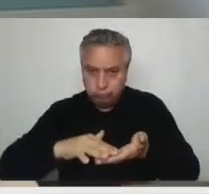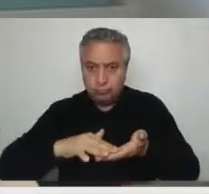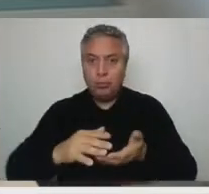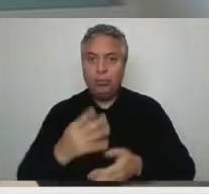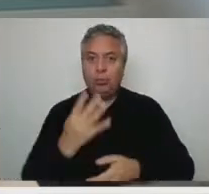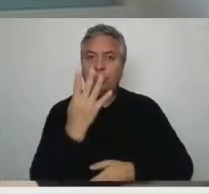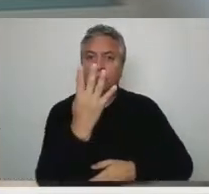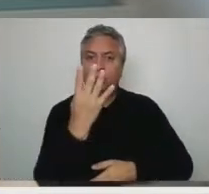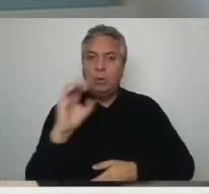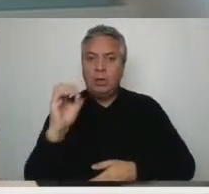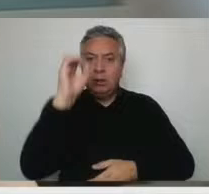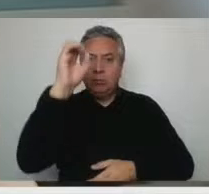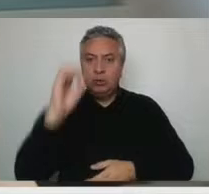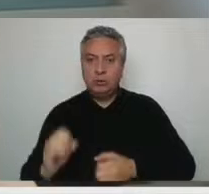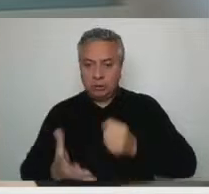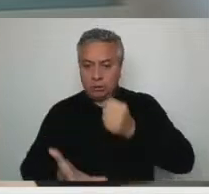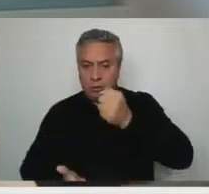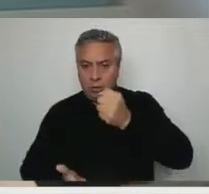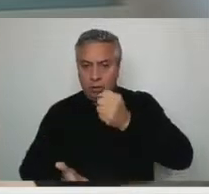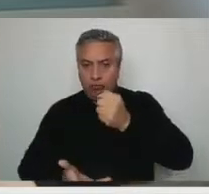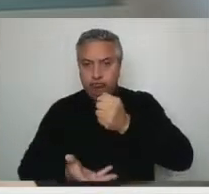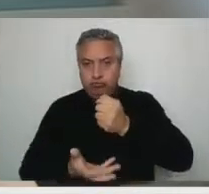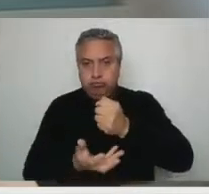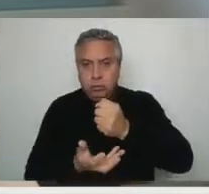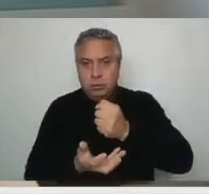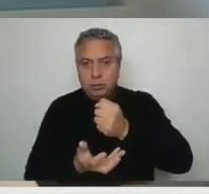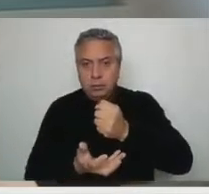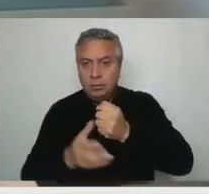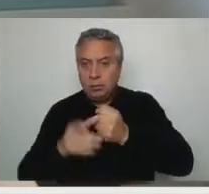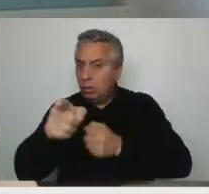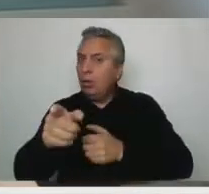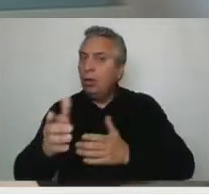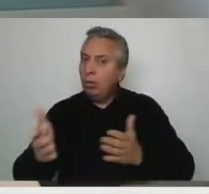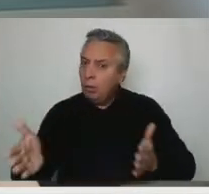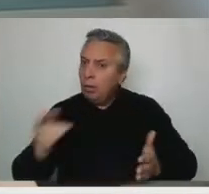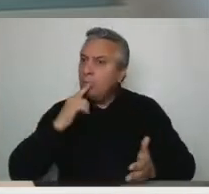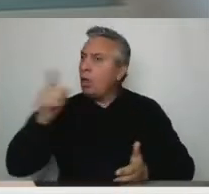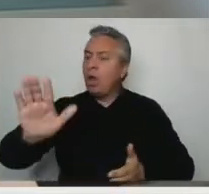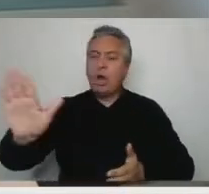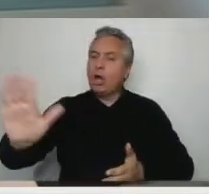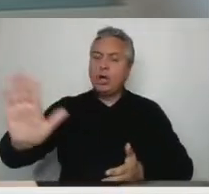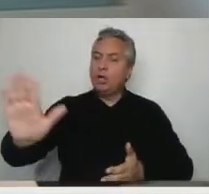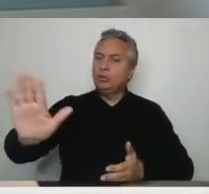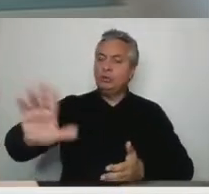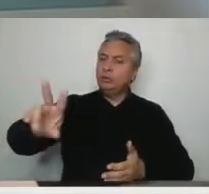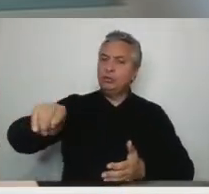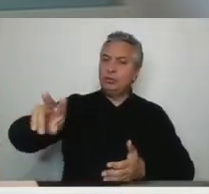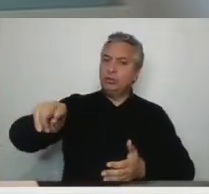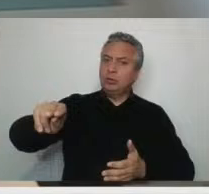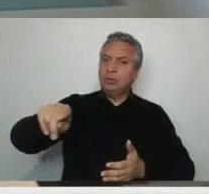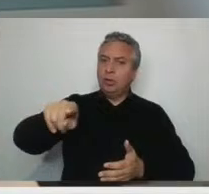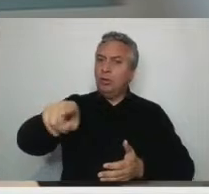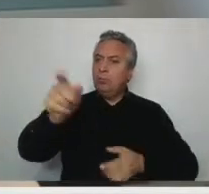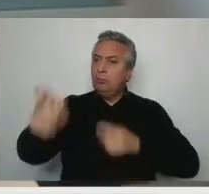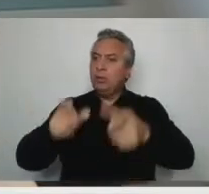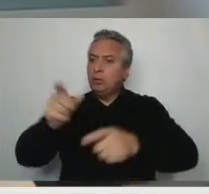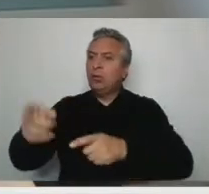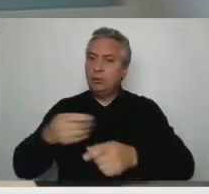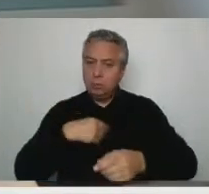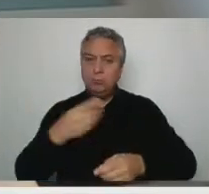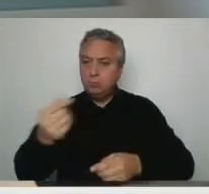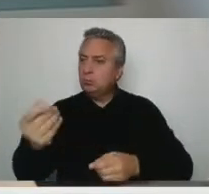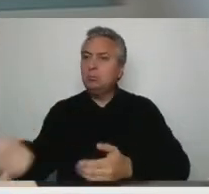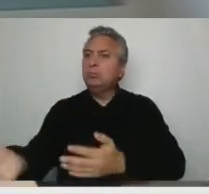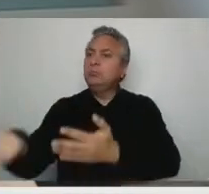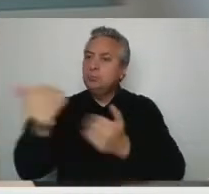away, come back when we've got some more money. But they don't say that. The